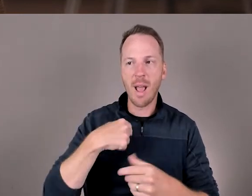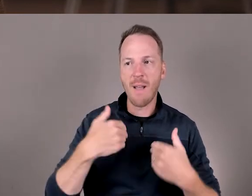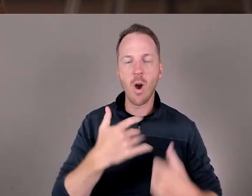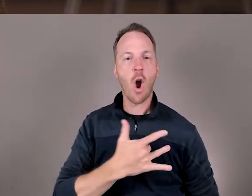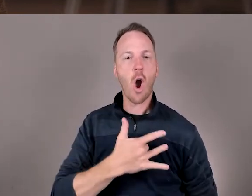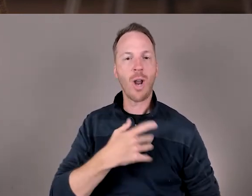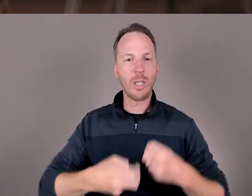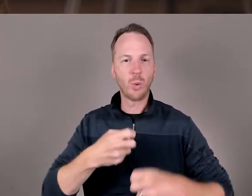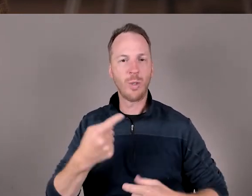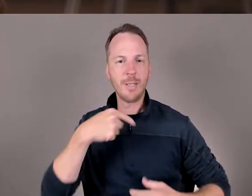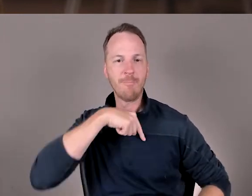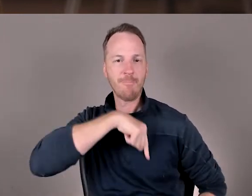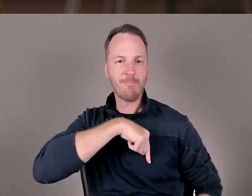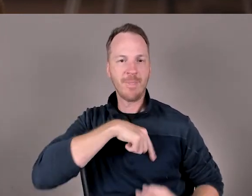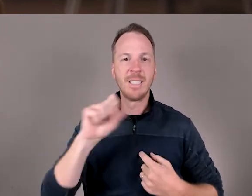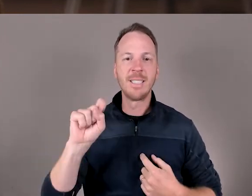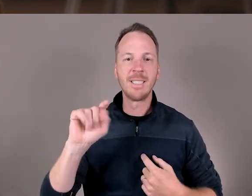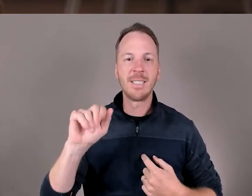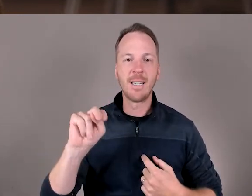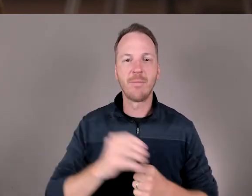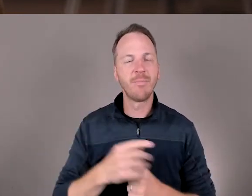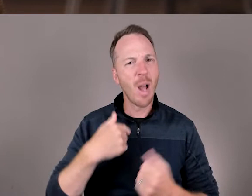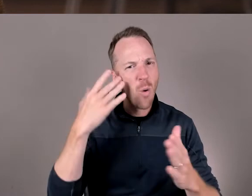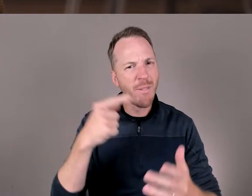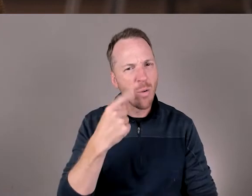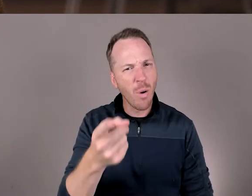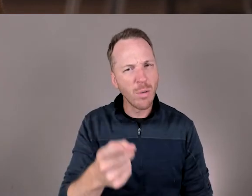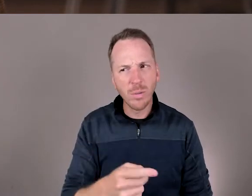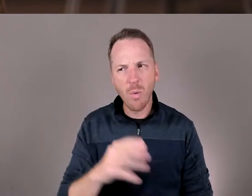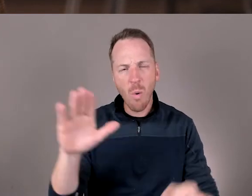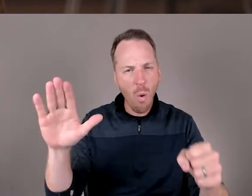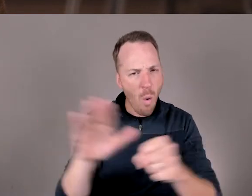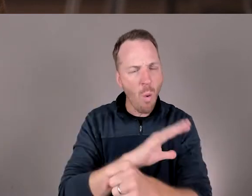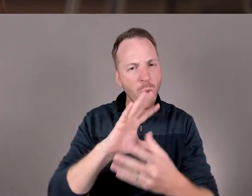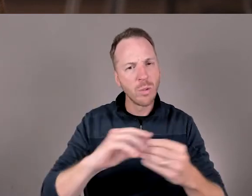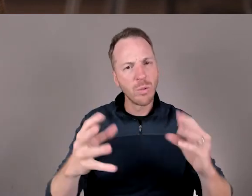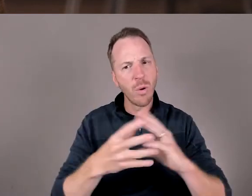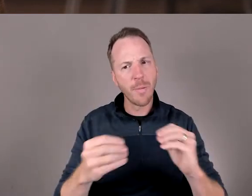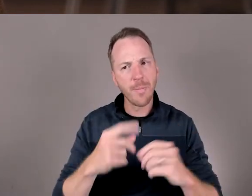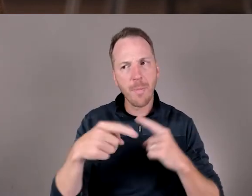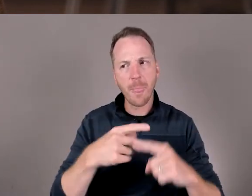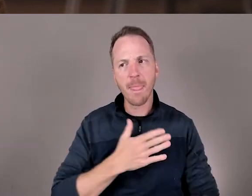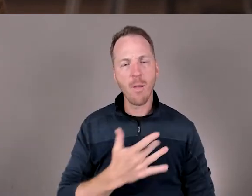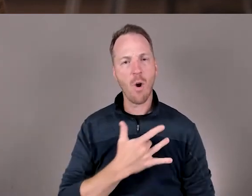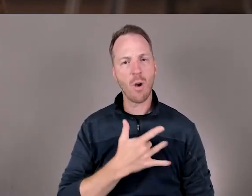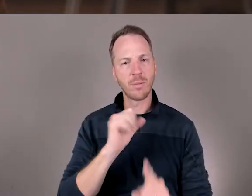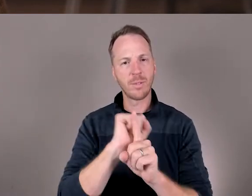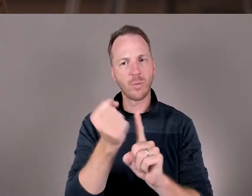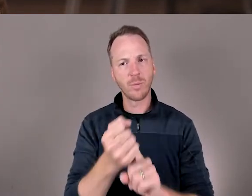heart issues. But I don't know if I've told you the whole story about my heart